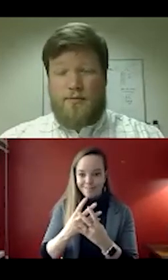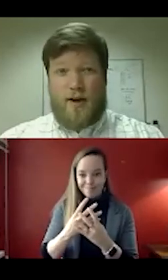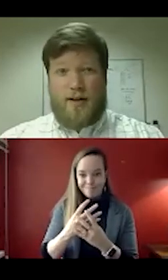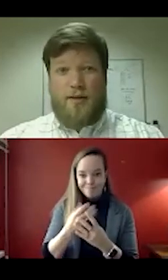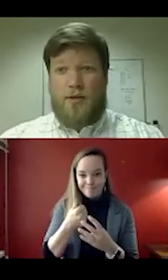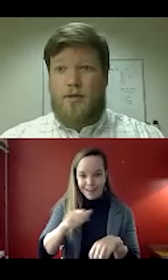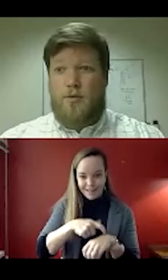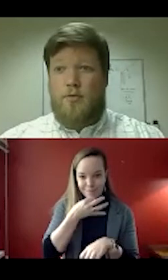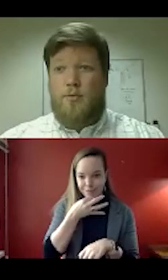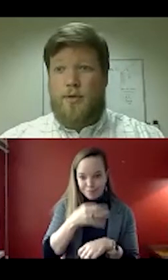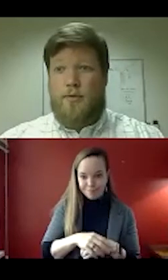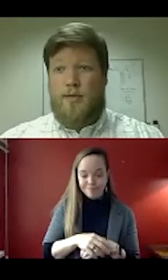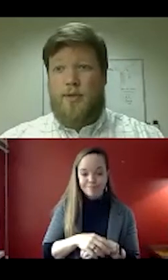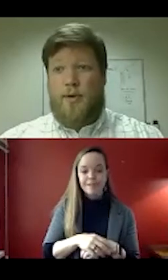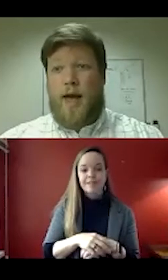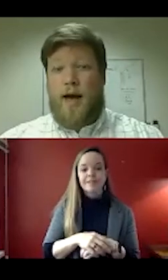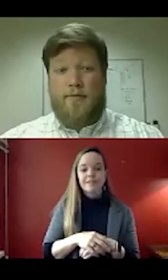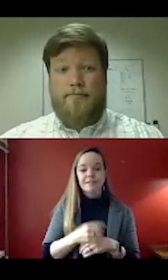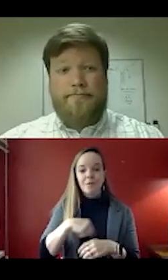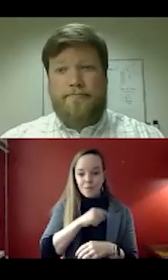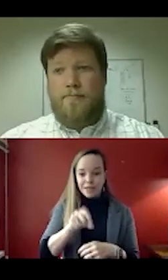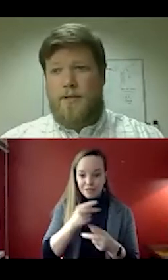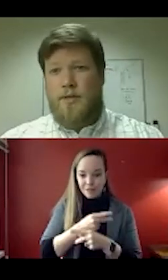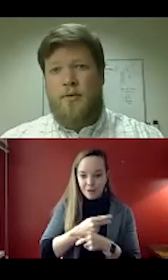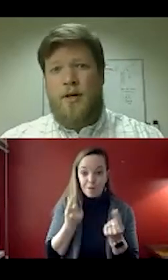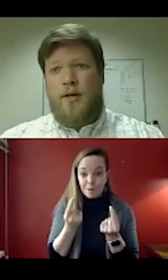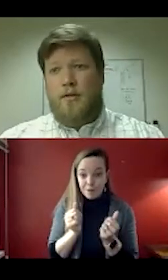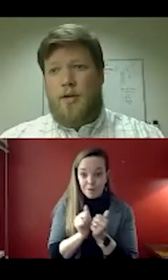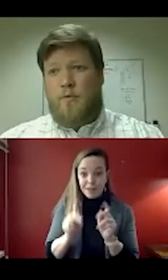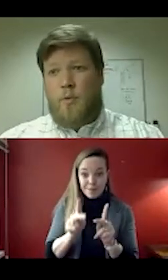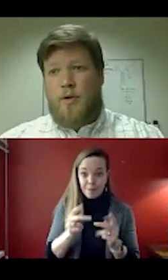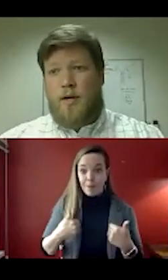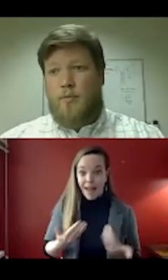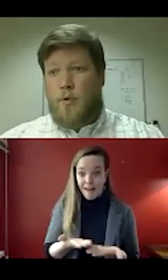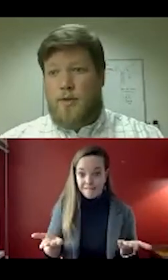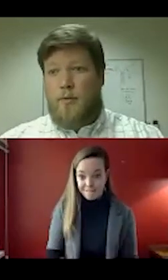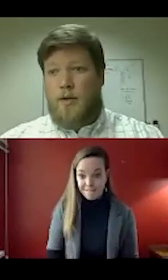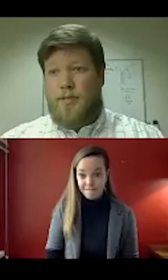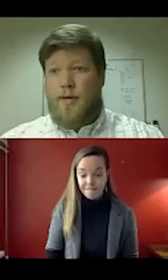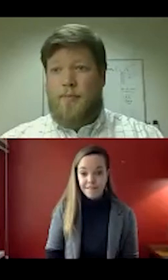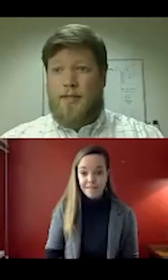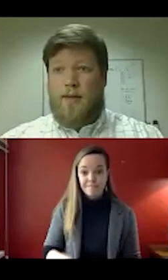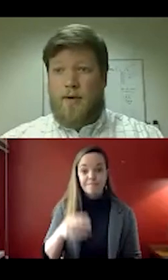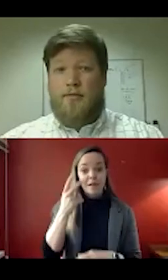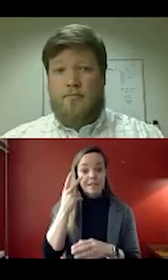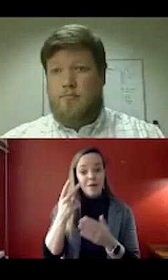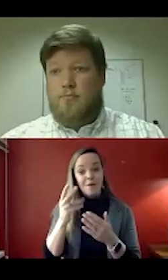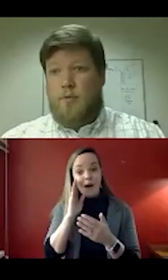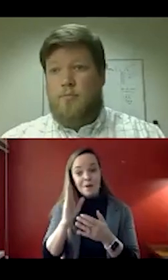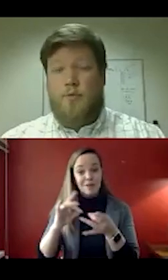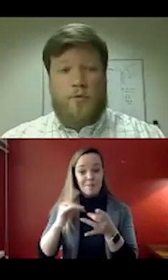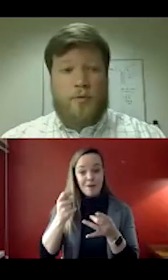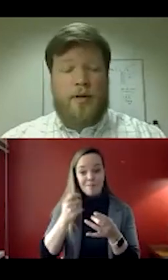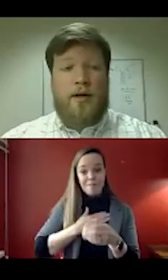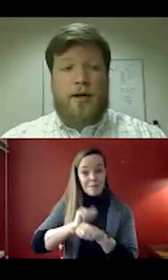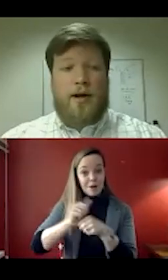is finding what to do with the people that we have. So looking forward on the work that I want to be spending my time on,